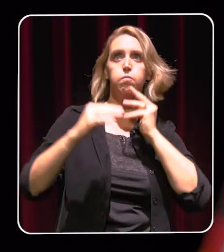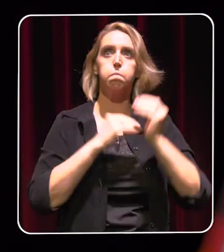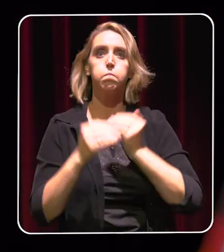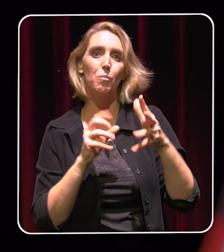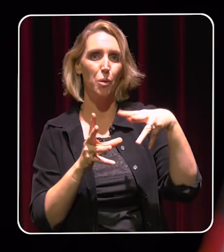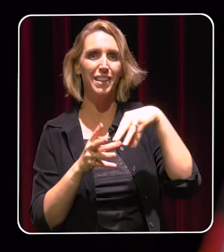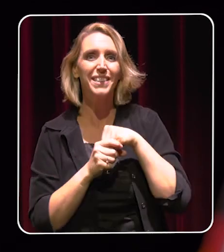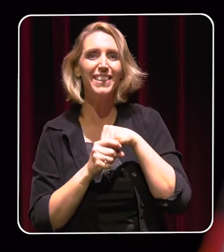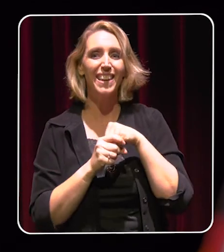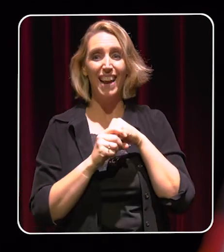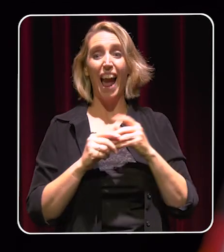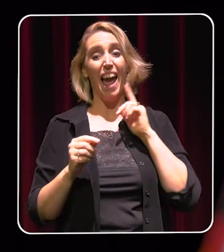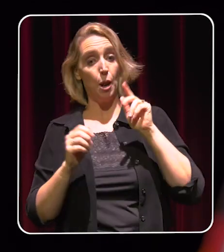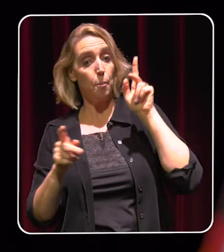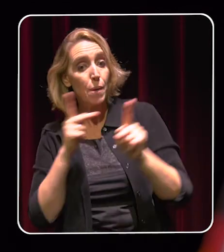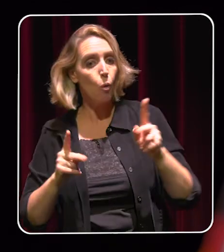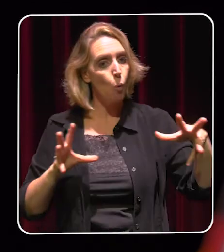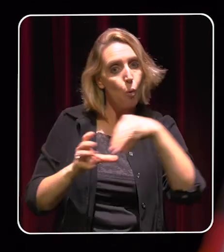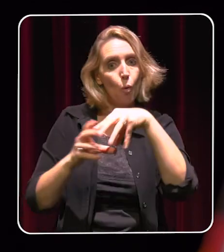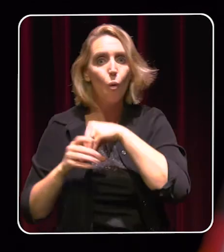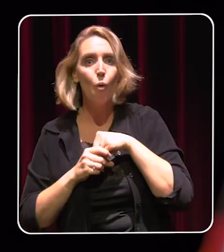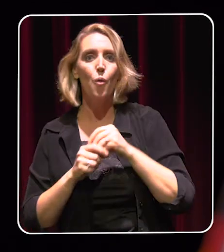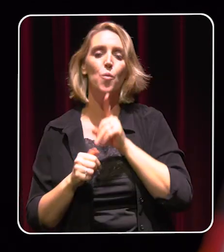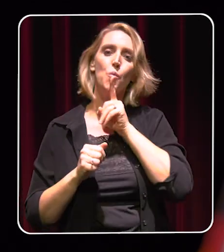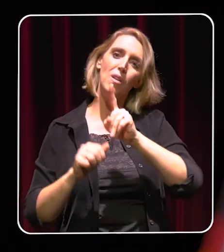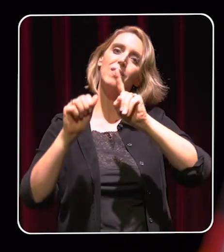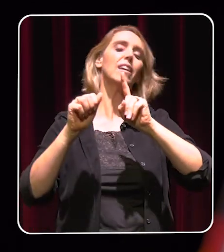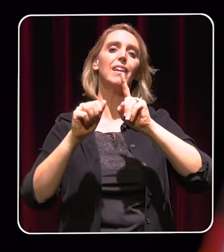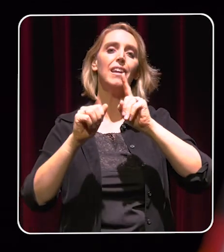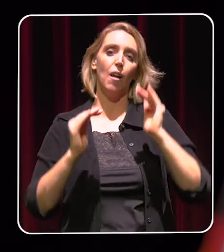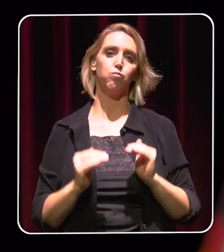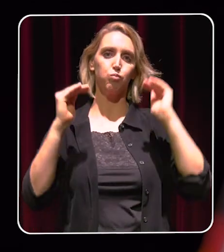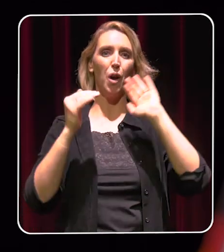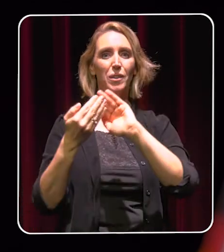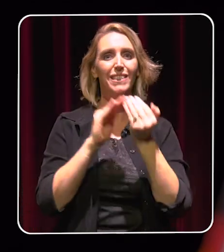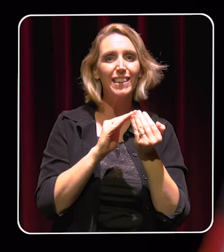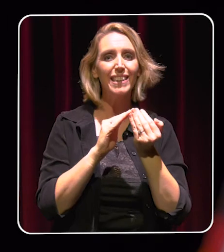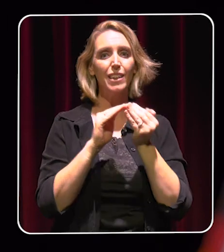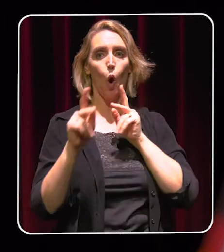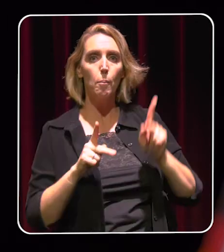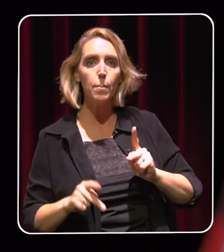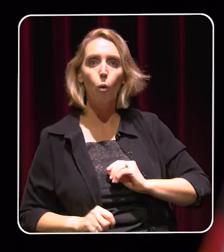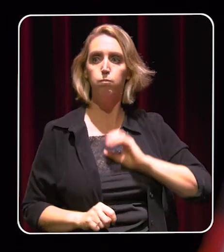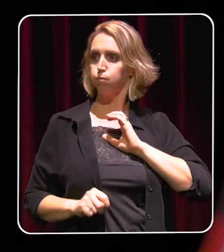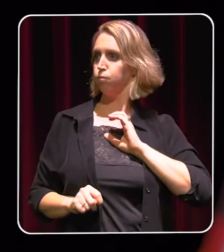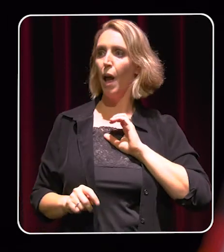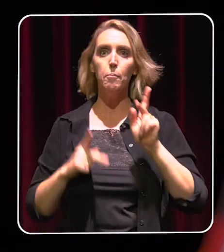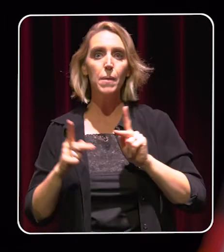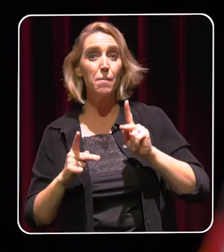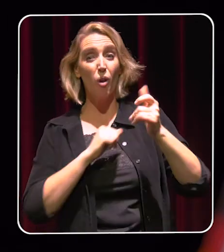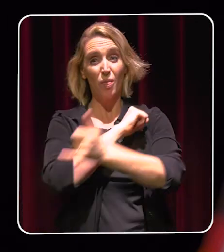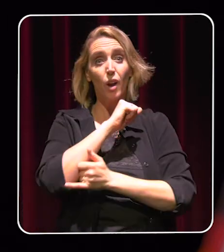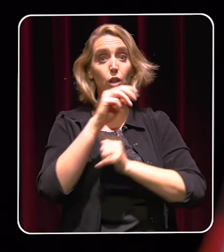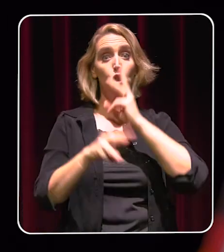and participation and inclusion in St. Pete has helped to shape and elevate our city and our people, and people around